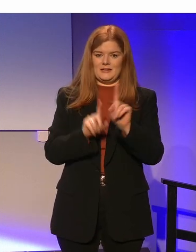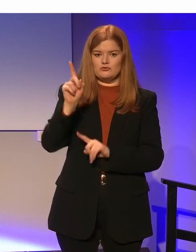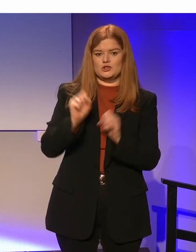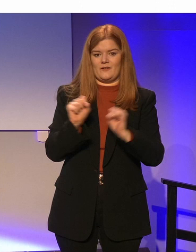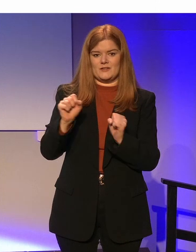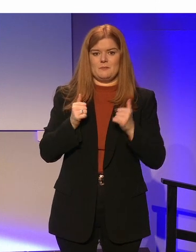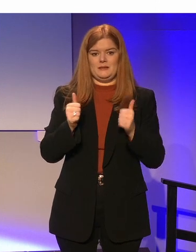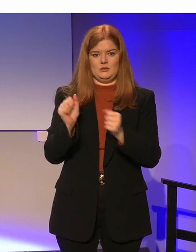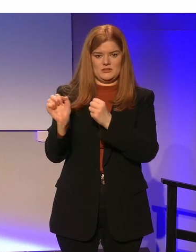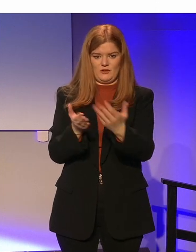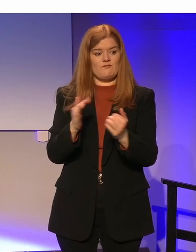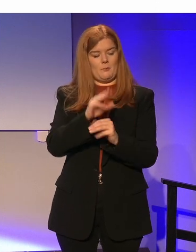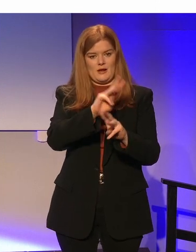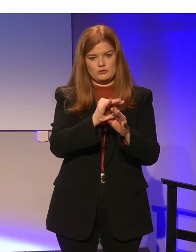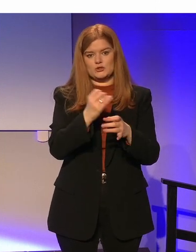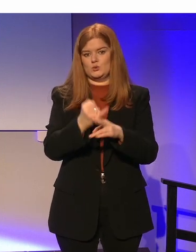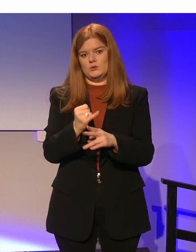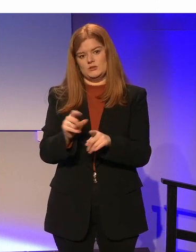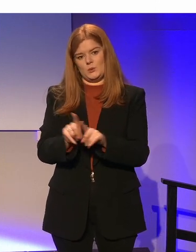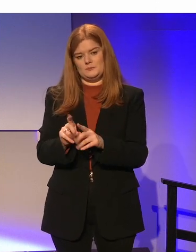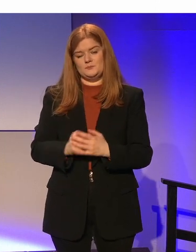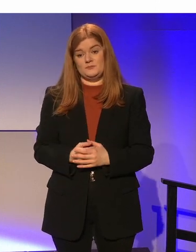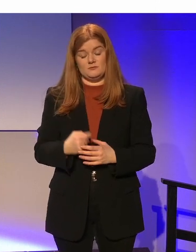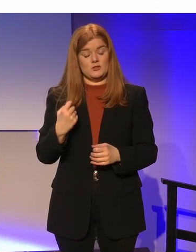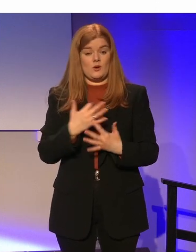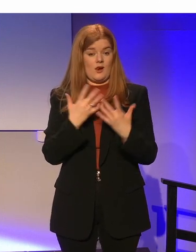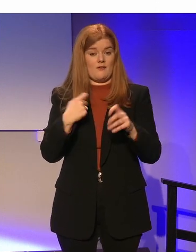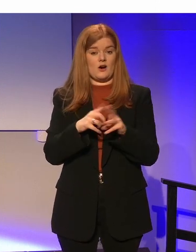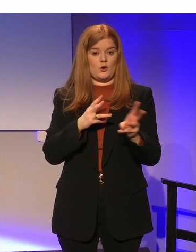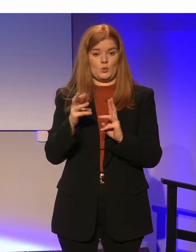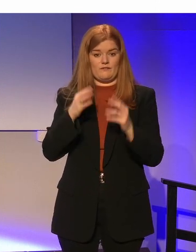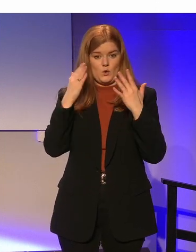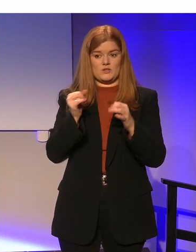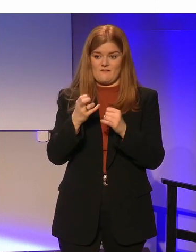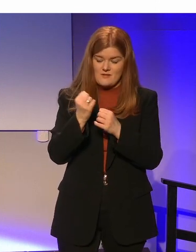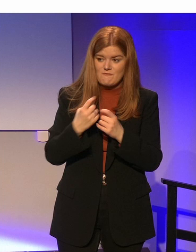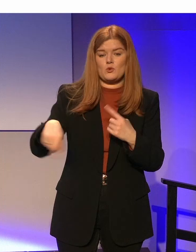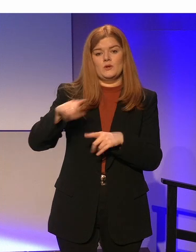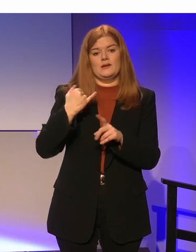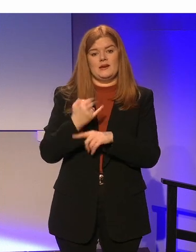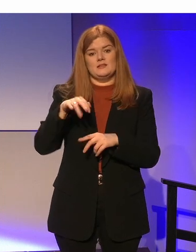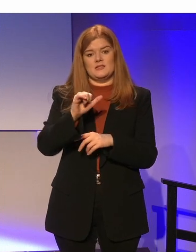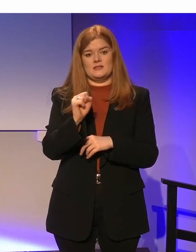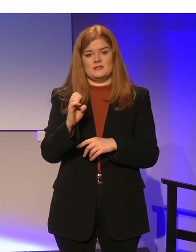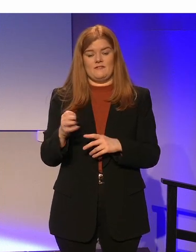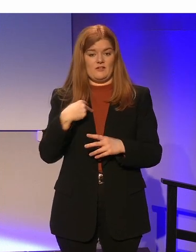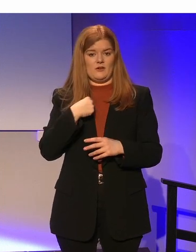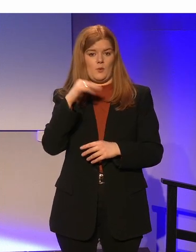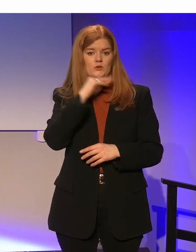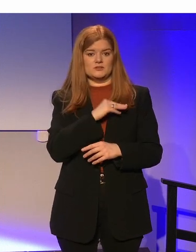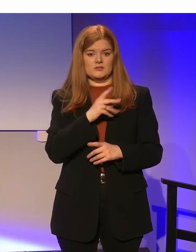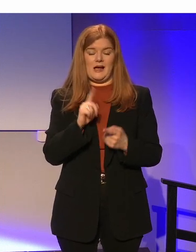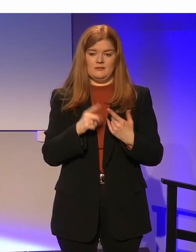service capacity levels for parents and schools. And the hard work and dedication of every person within the NCSE is